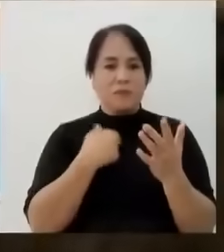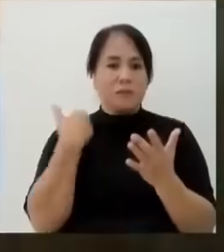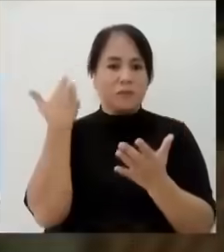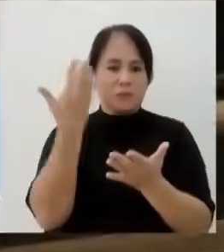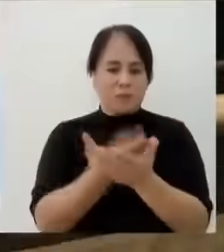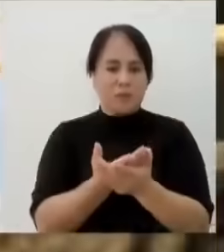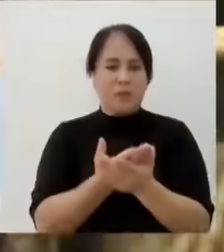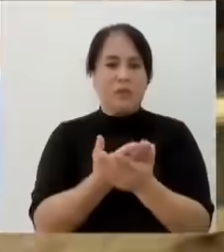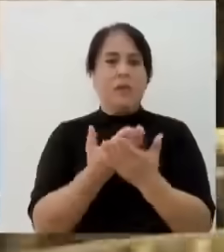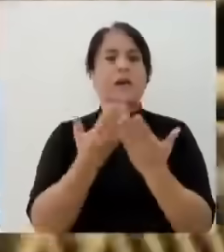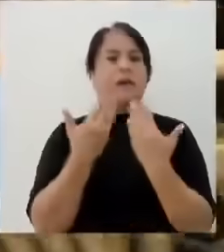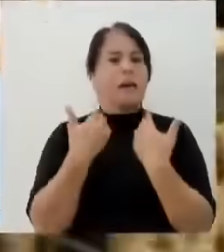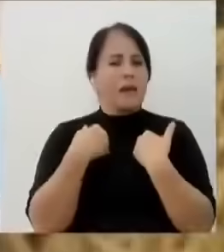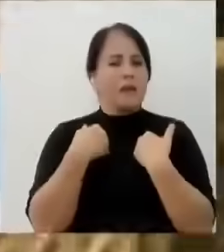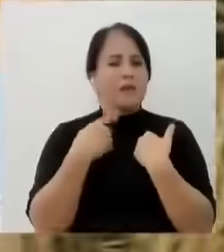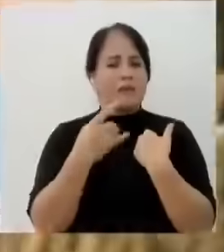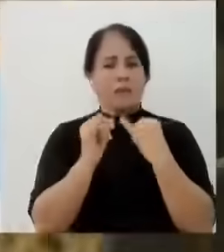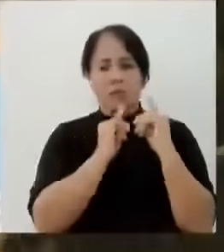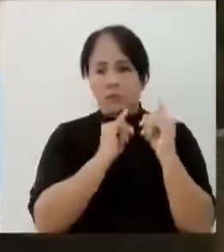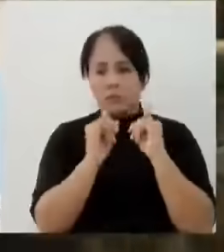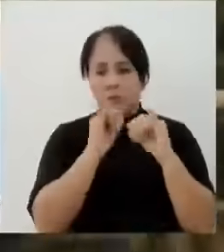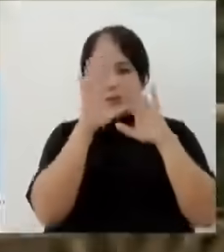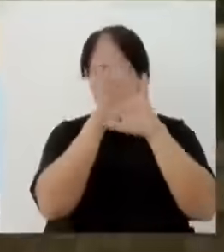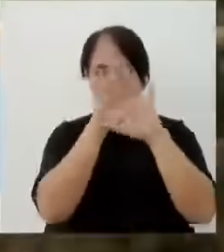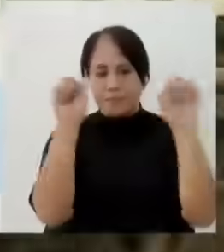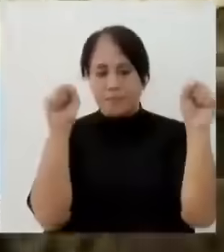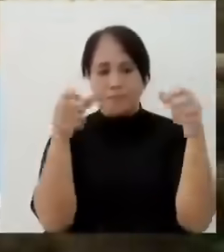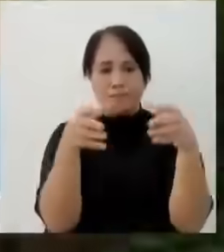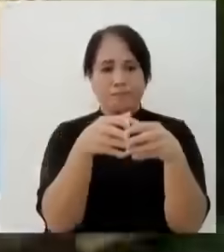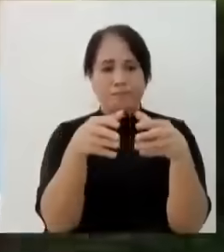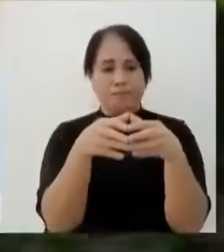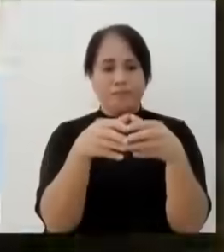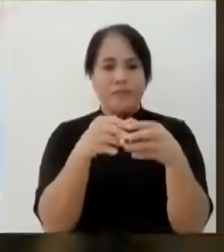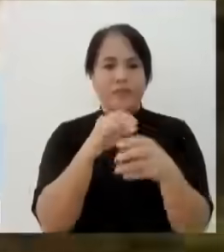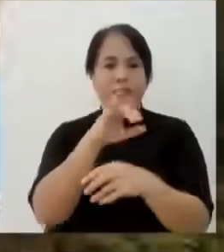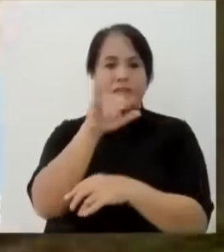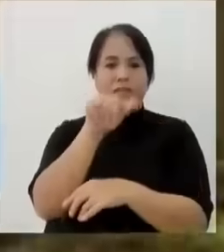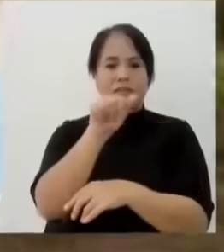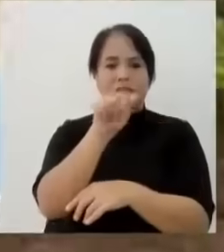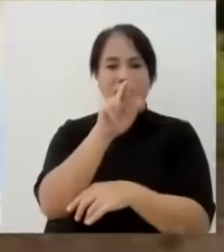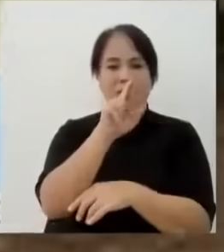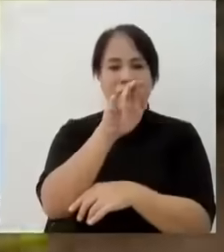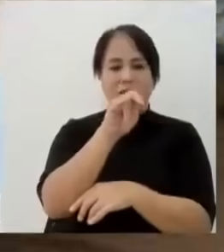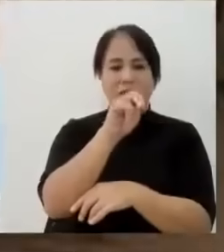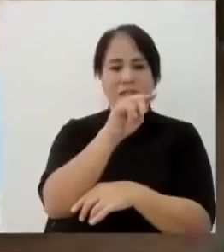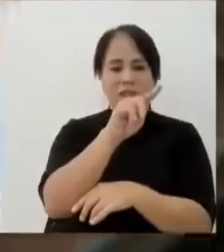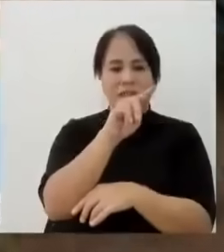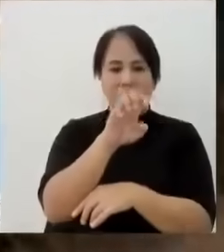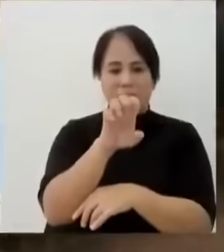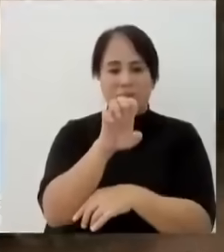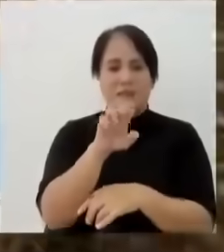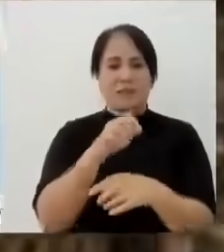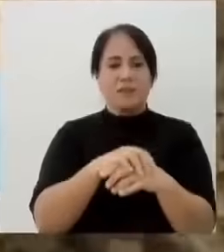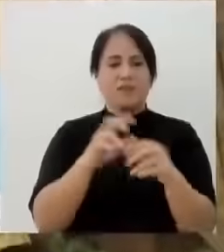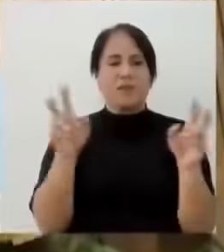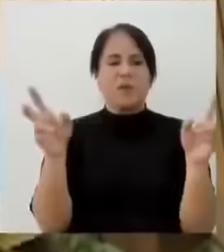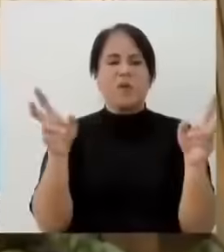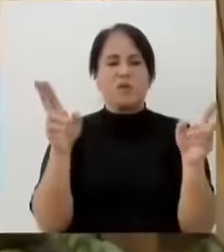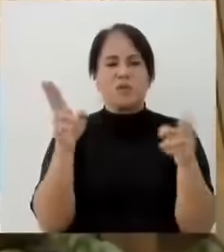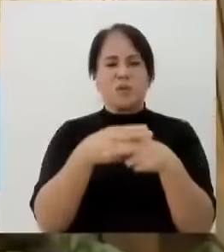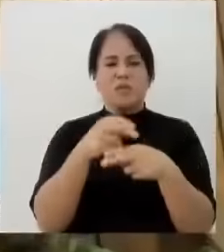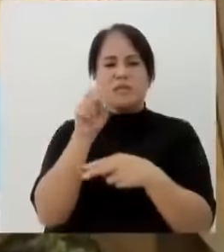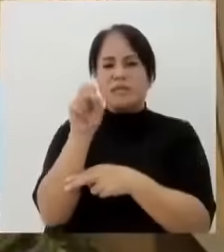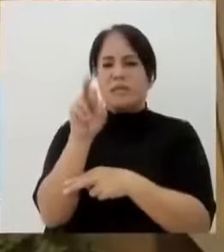able to interview the president of the group, Jay Renz, or more popularly known as Senor